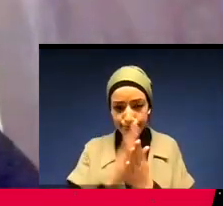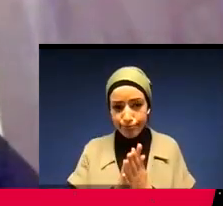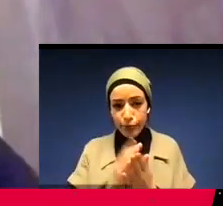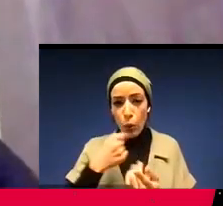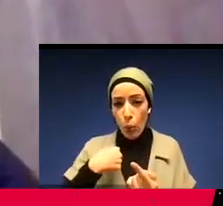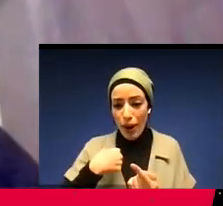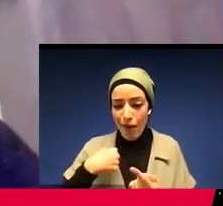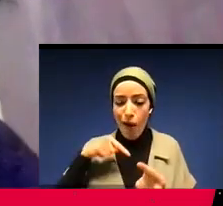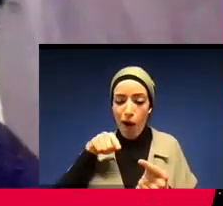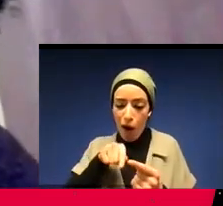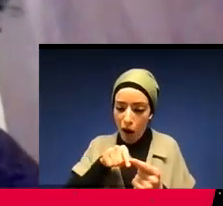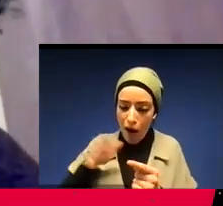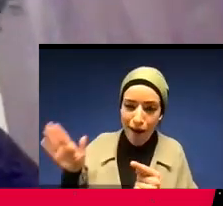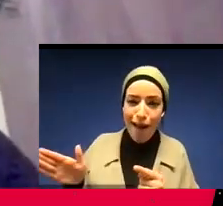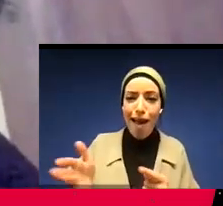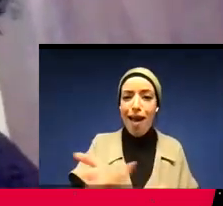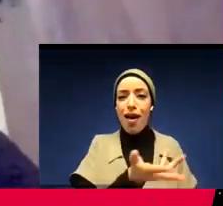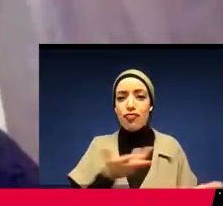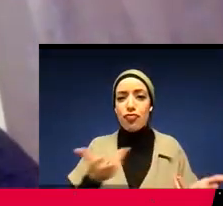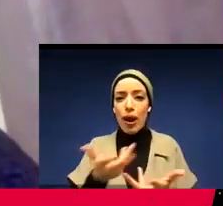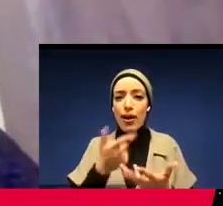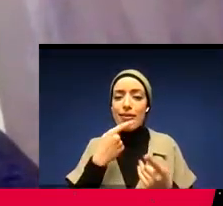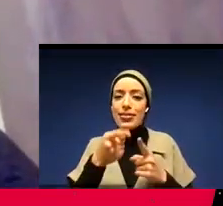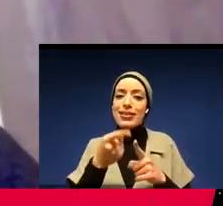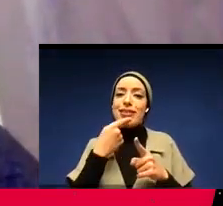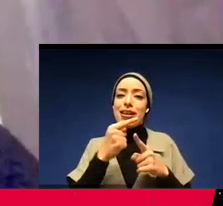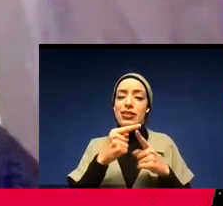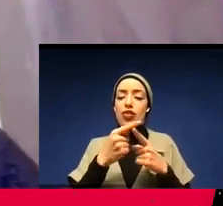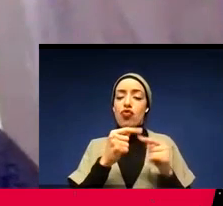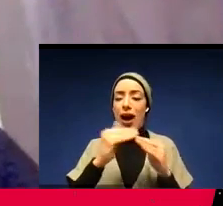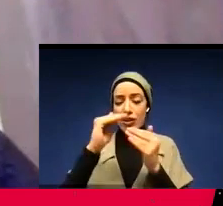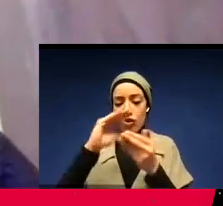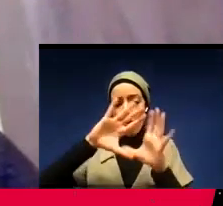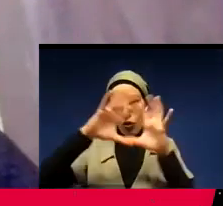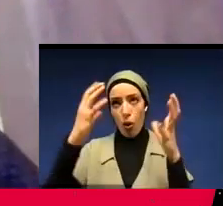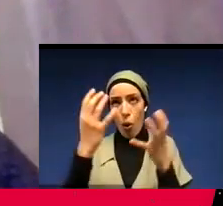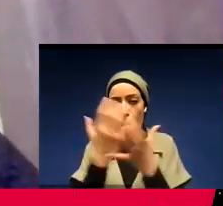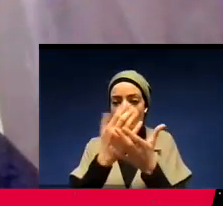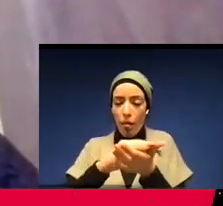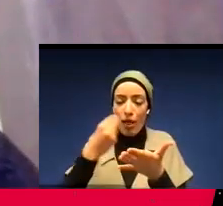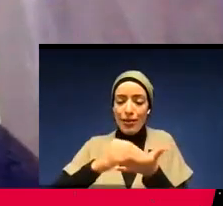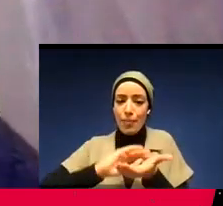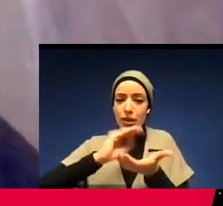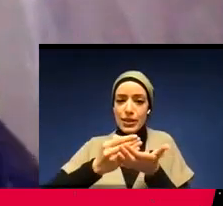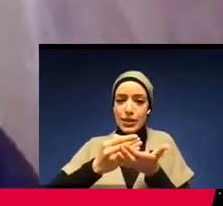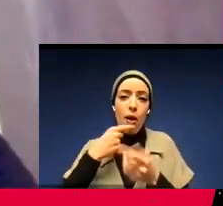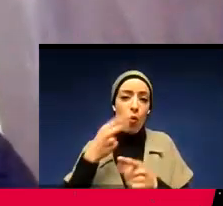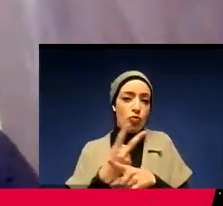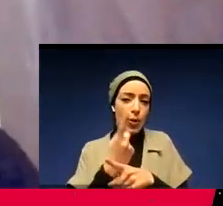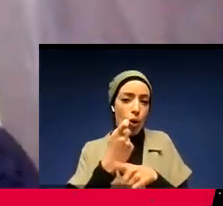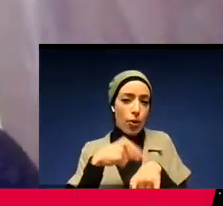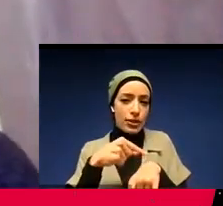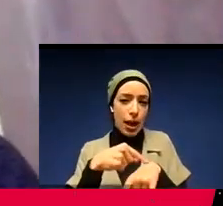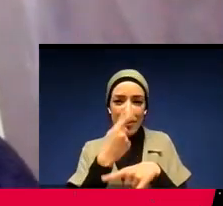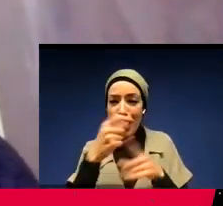to. The book is called We Are Everywhere, The Irresistible Rise of Global Anti-Capitalism. I'll treat it one more time just in